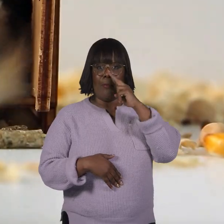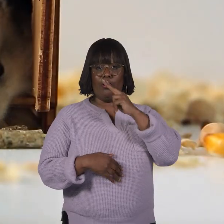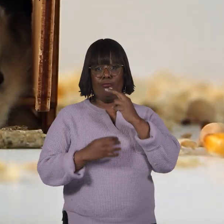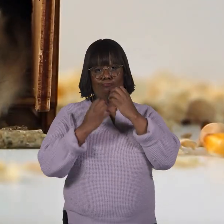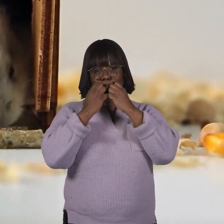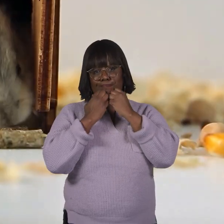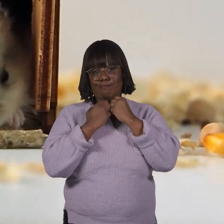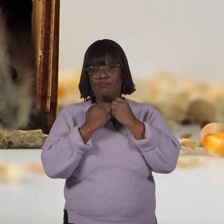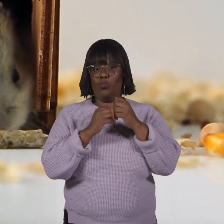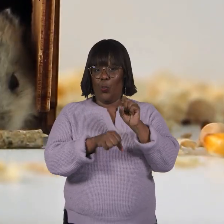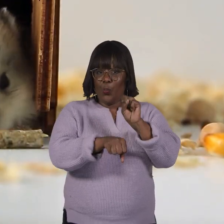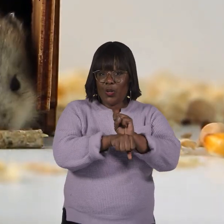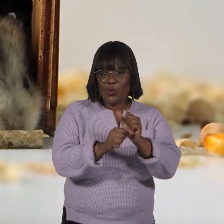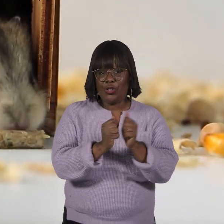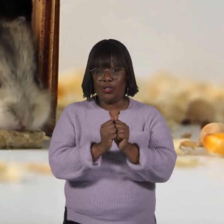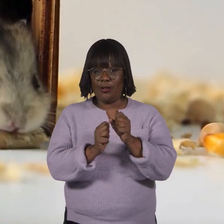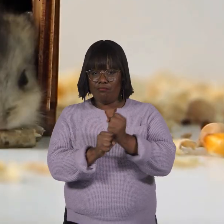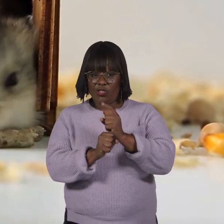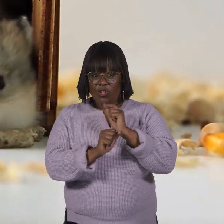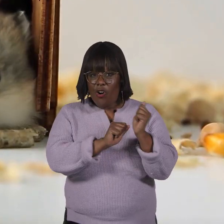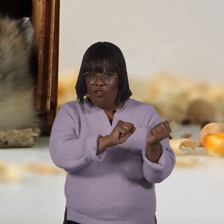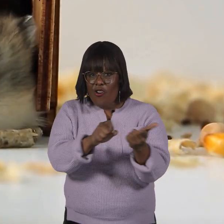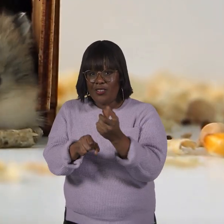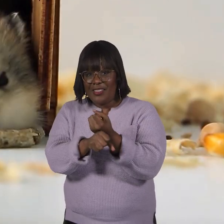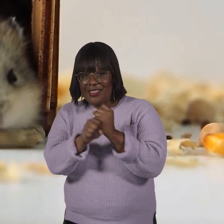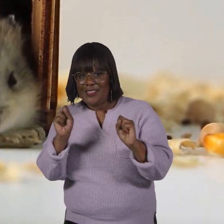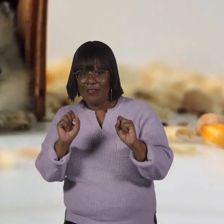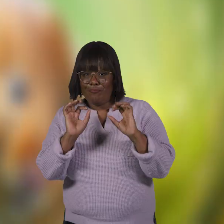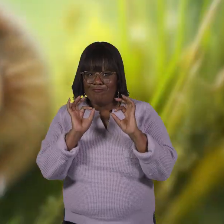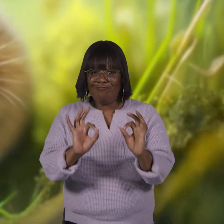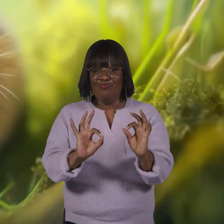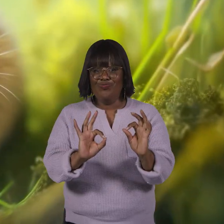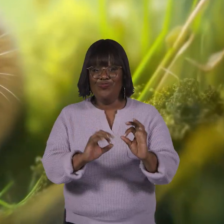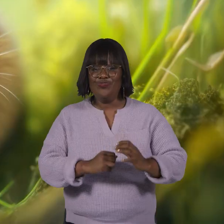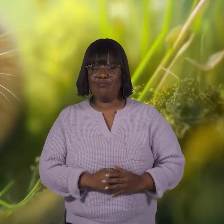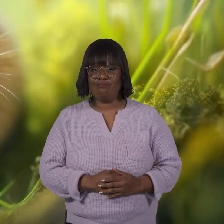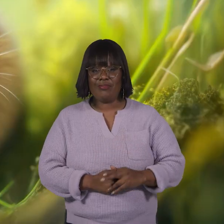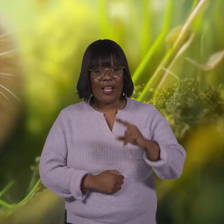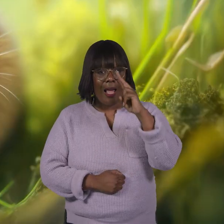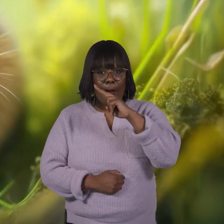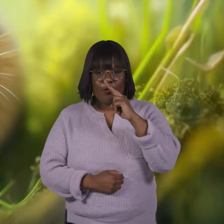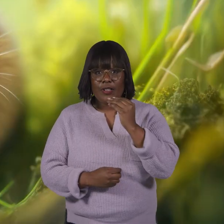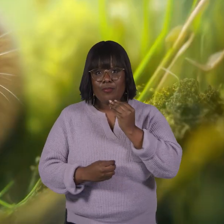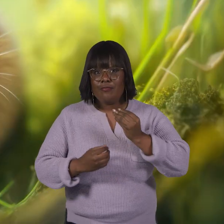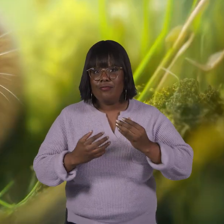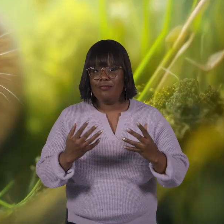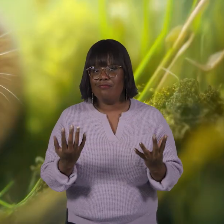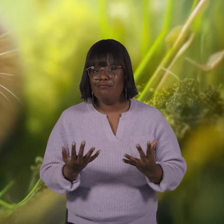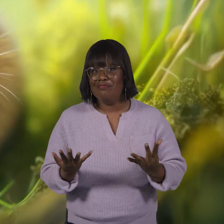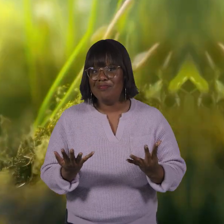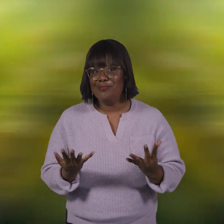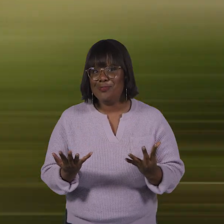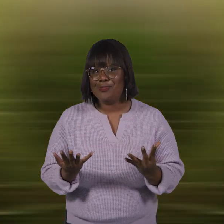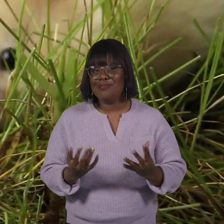family and work together to ensure everyone is safe and sound what do hamsters eat